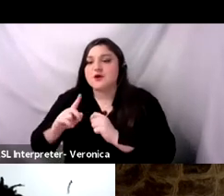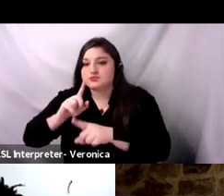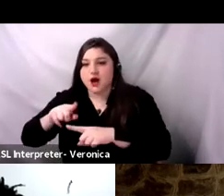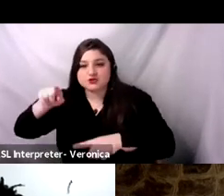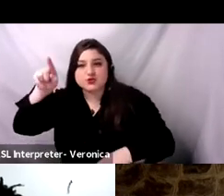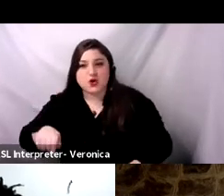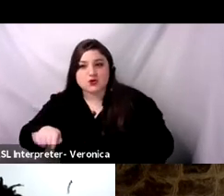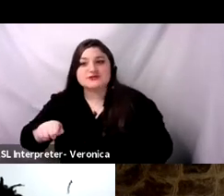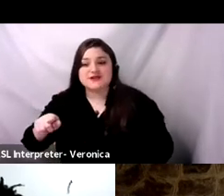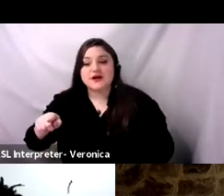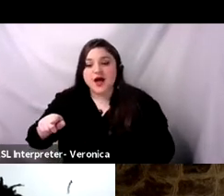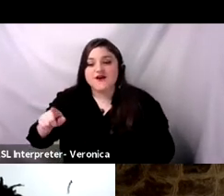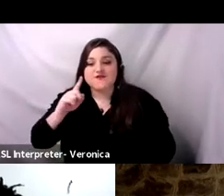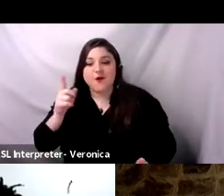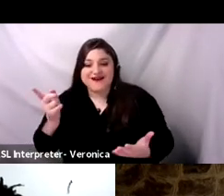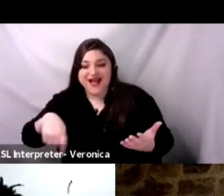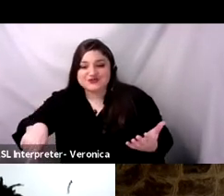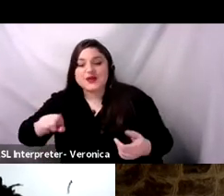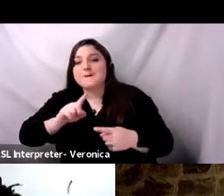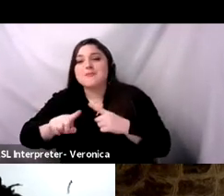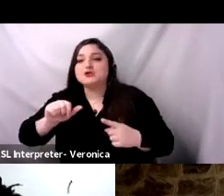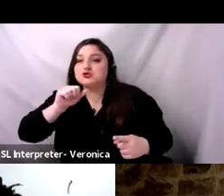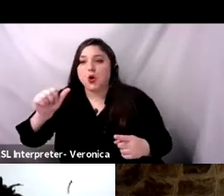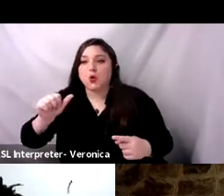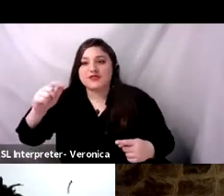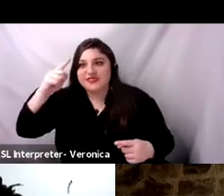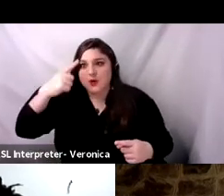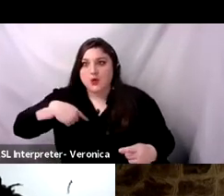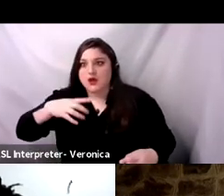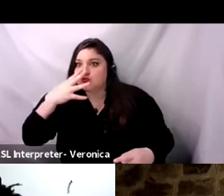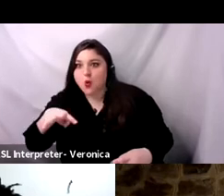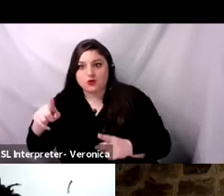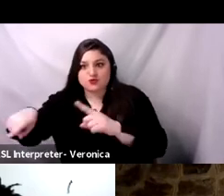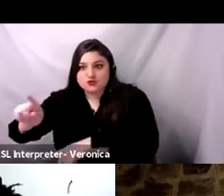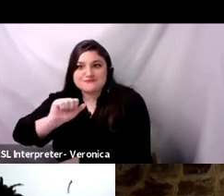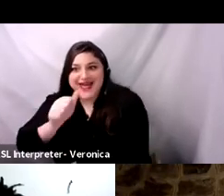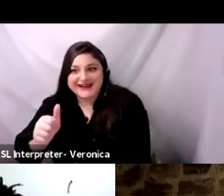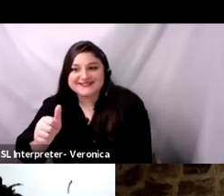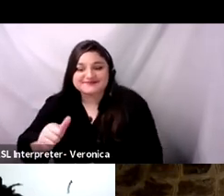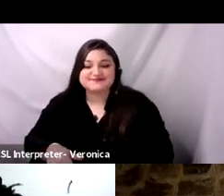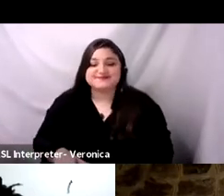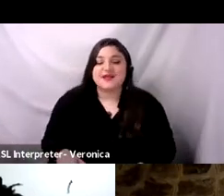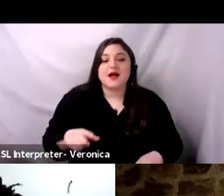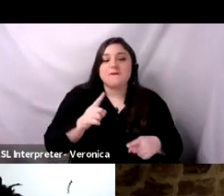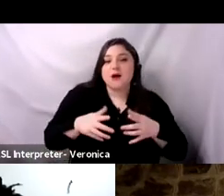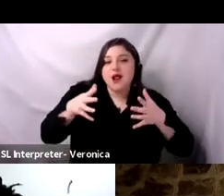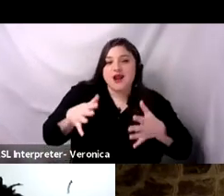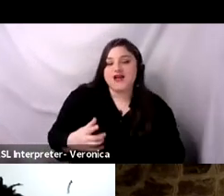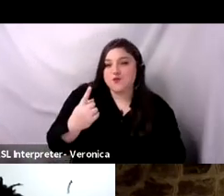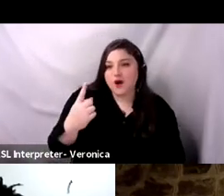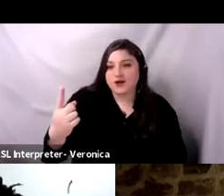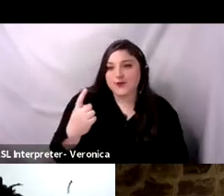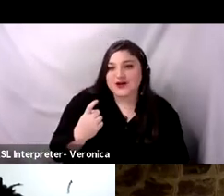just as far as like a time constraint. So I have one more question that hopefully is another kind of wide spanning question,